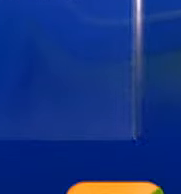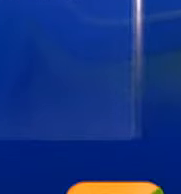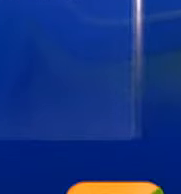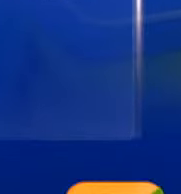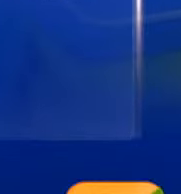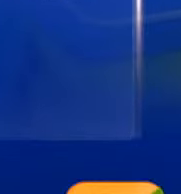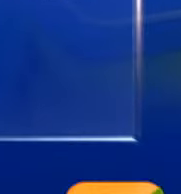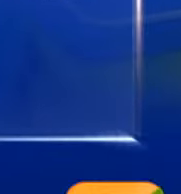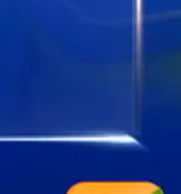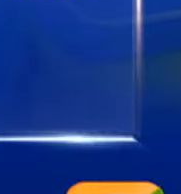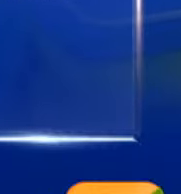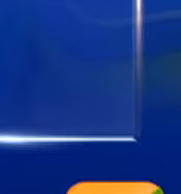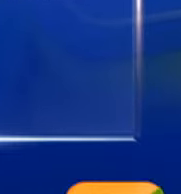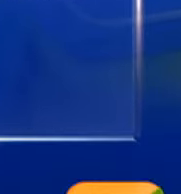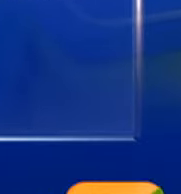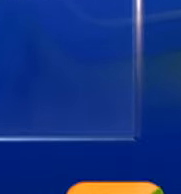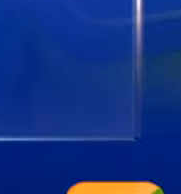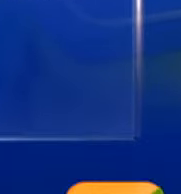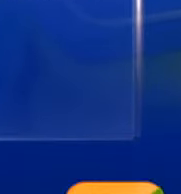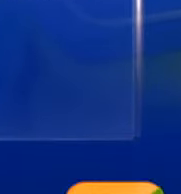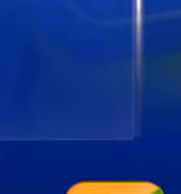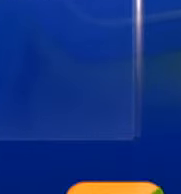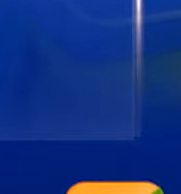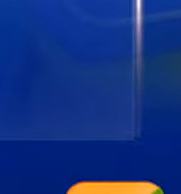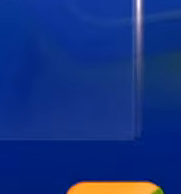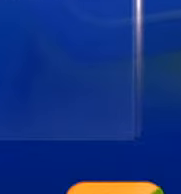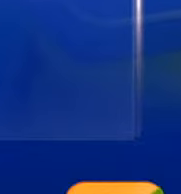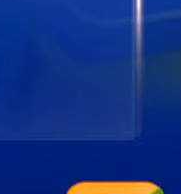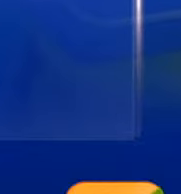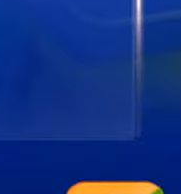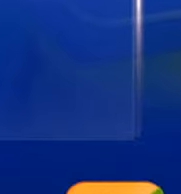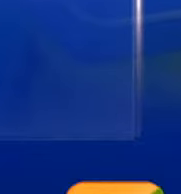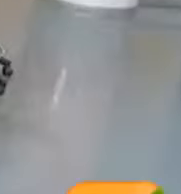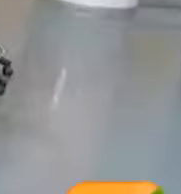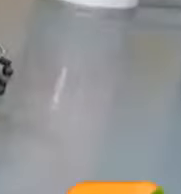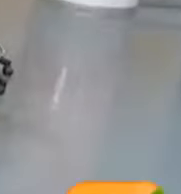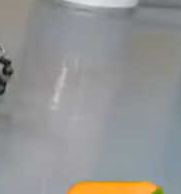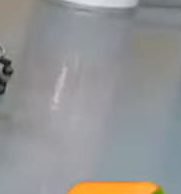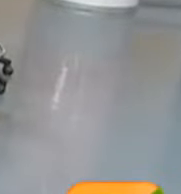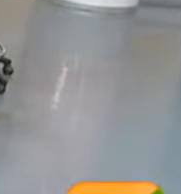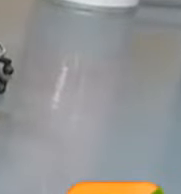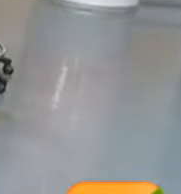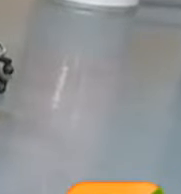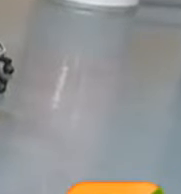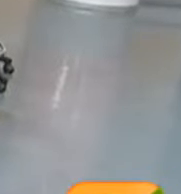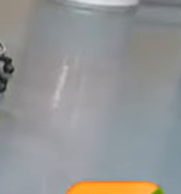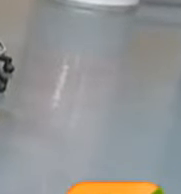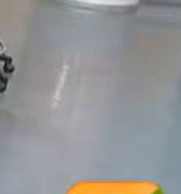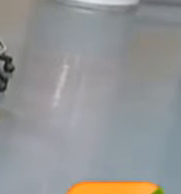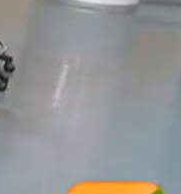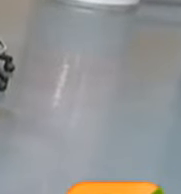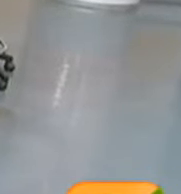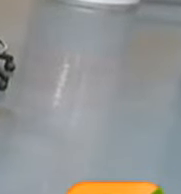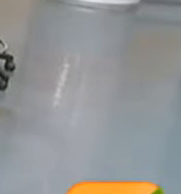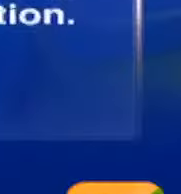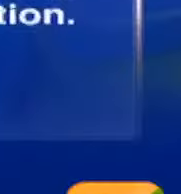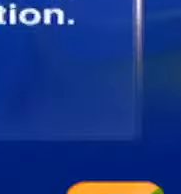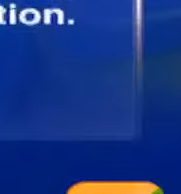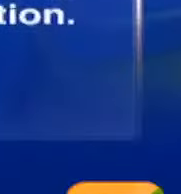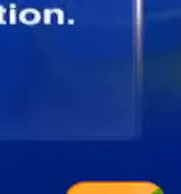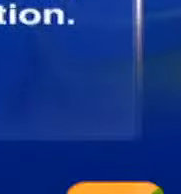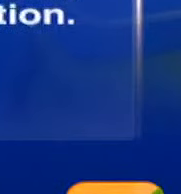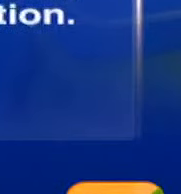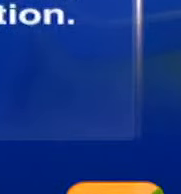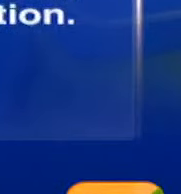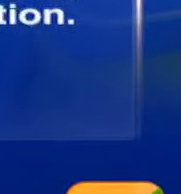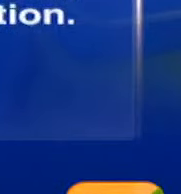epitome of hope to many. All right, well, wonderful. Thank you. Well, another one here, Okello, saying, Vicky and Jeff, kindly